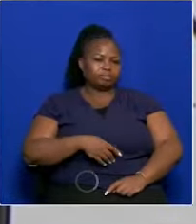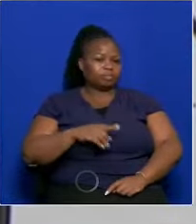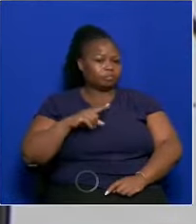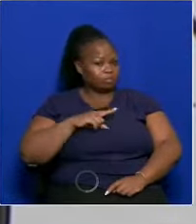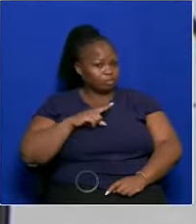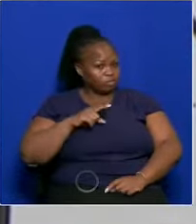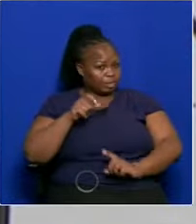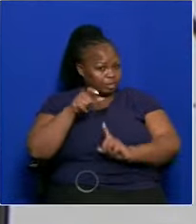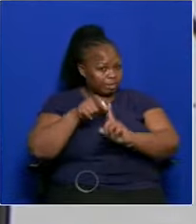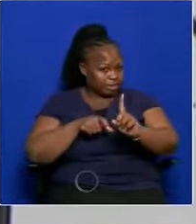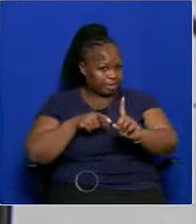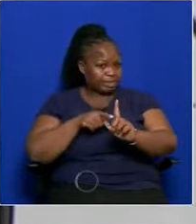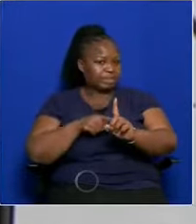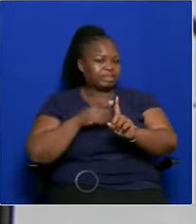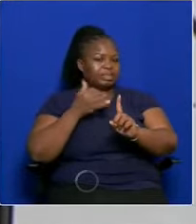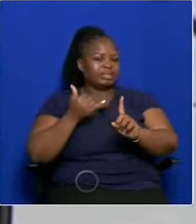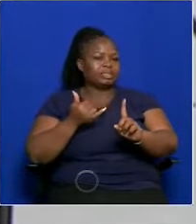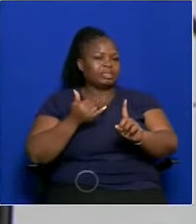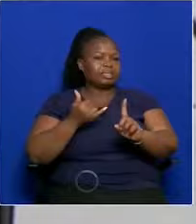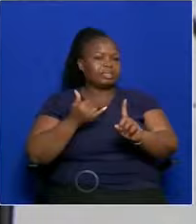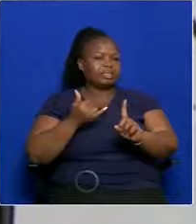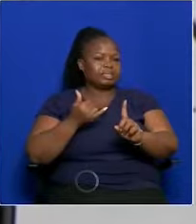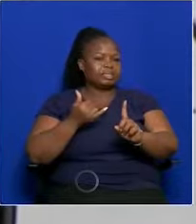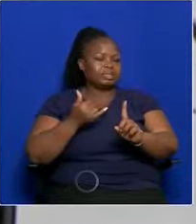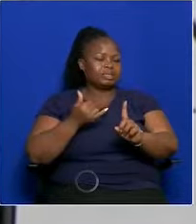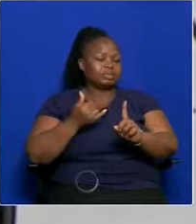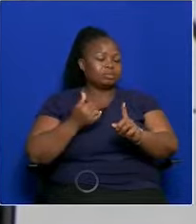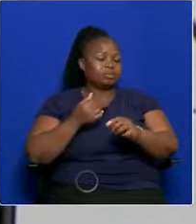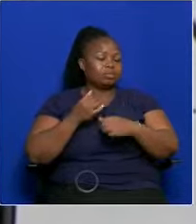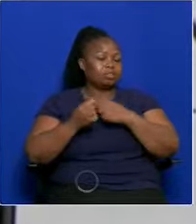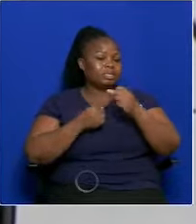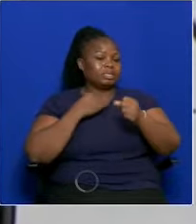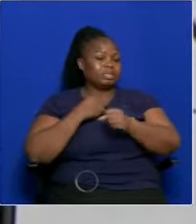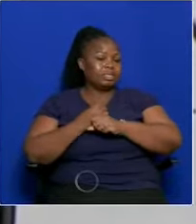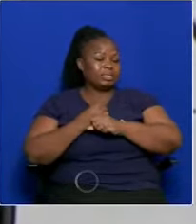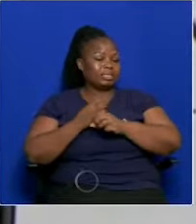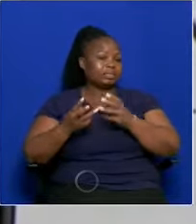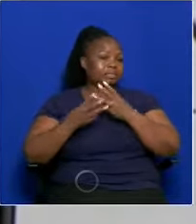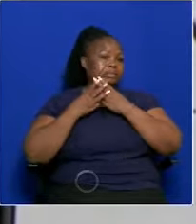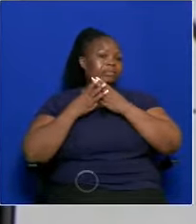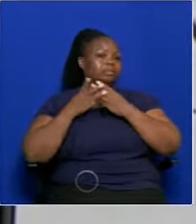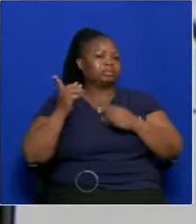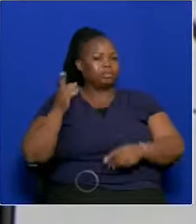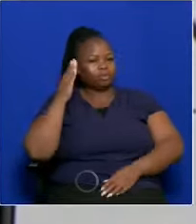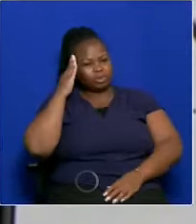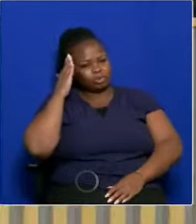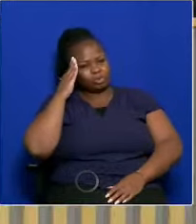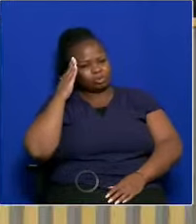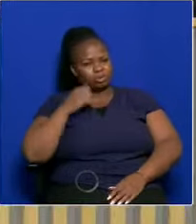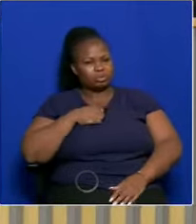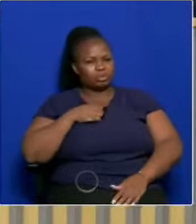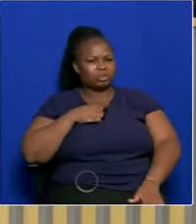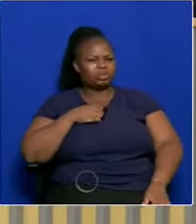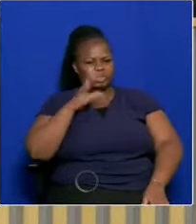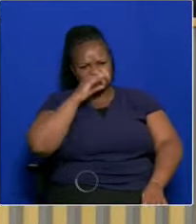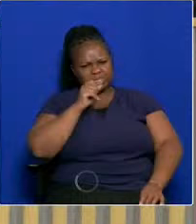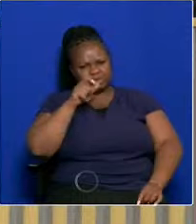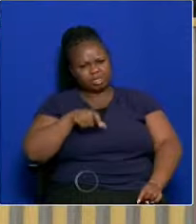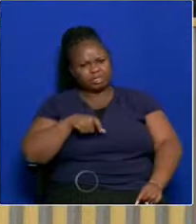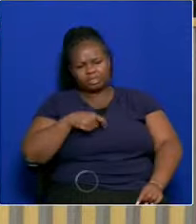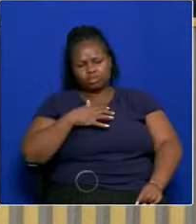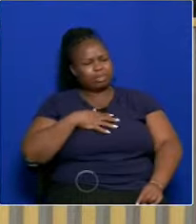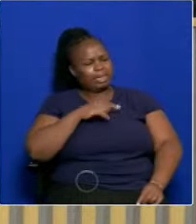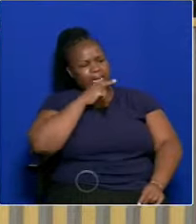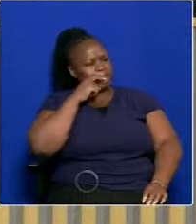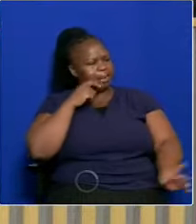now serving some years and maybe might know. He was a suspect. Yeah, I don't want the name. I just need to Yeah. know